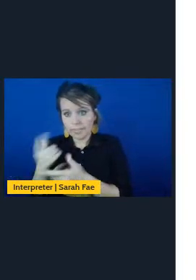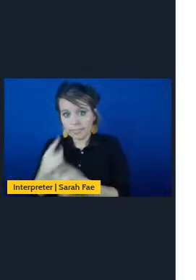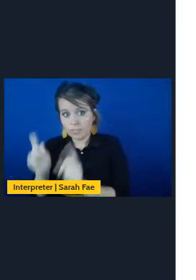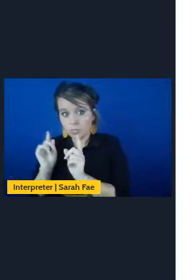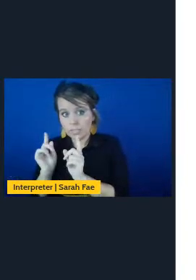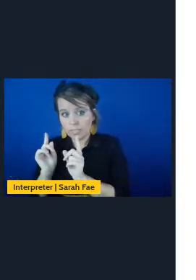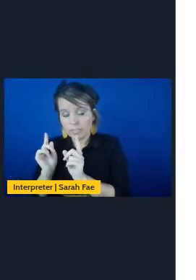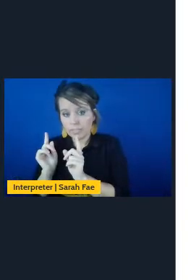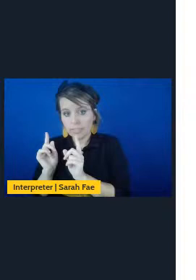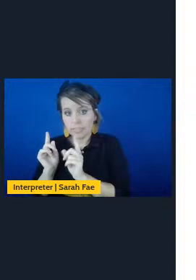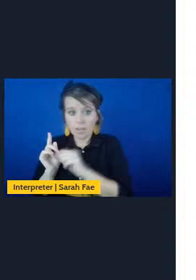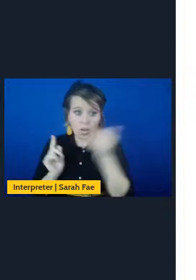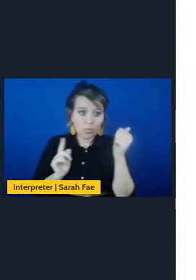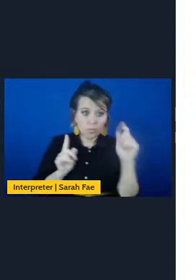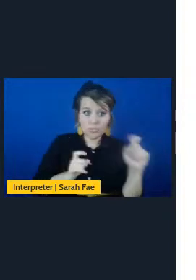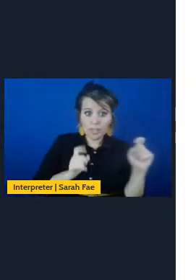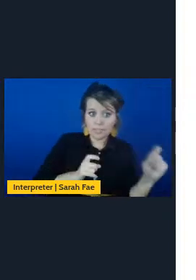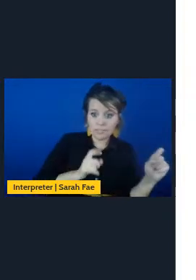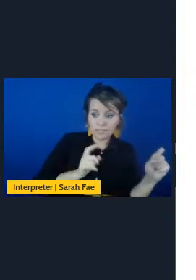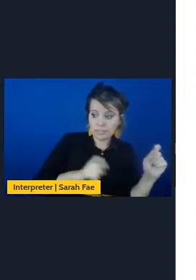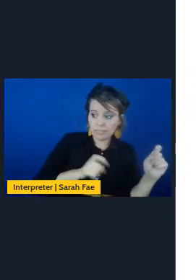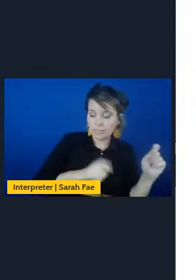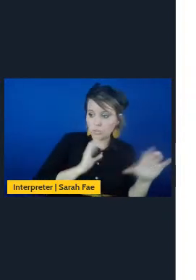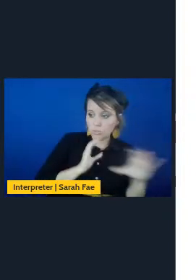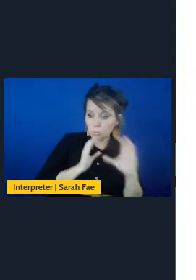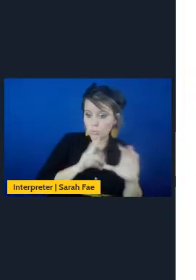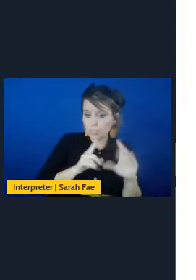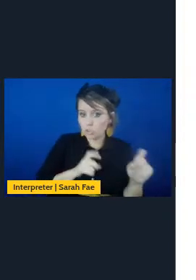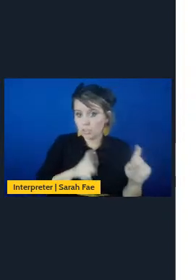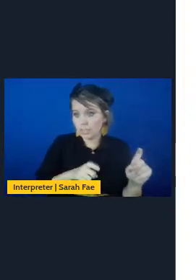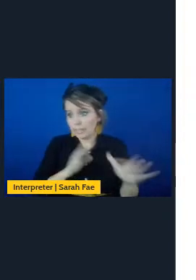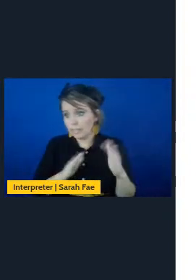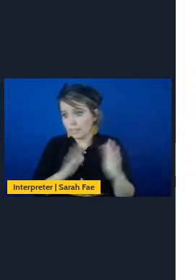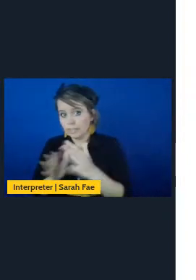tests, both unit and integration tests, run successfully.